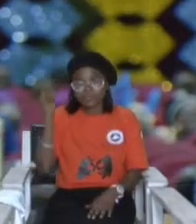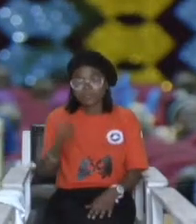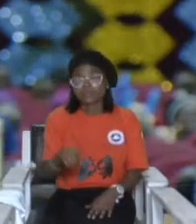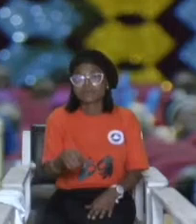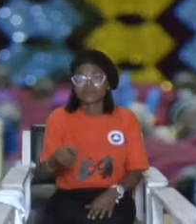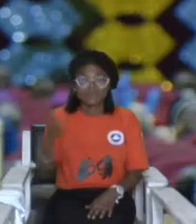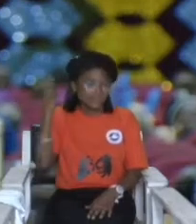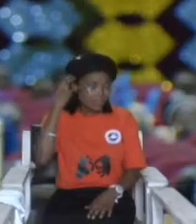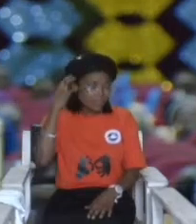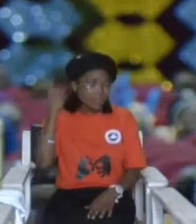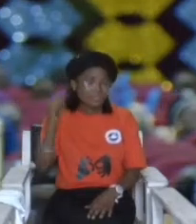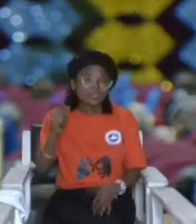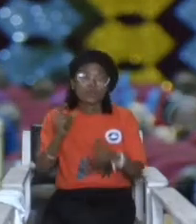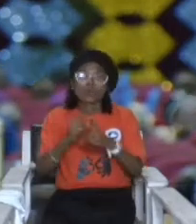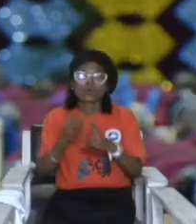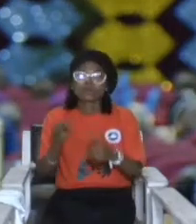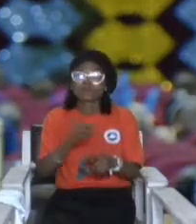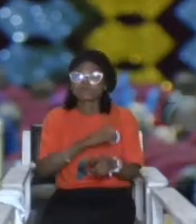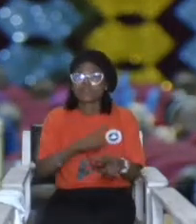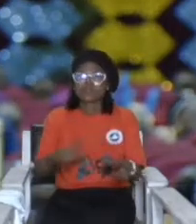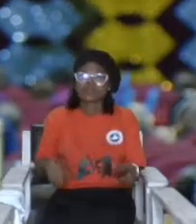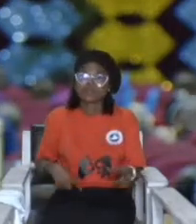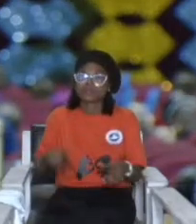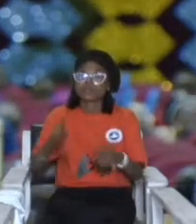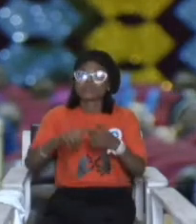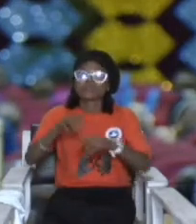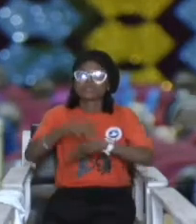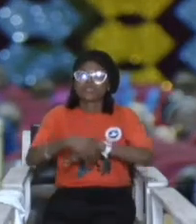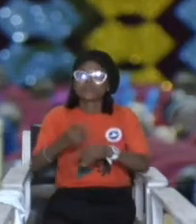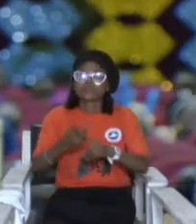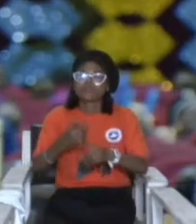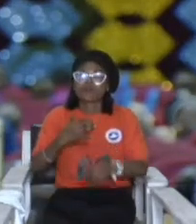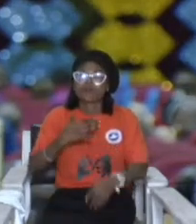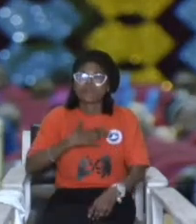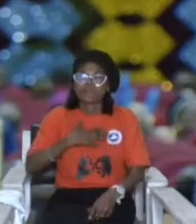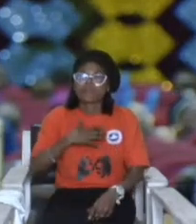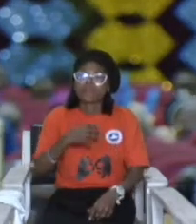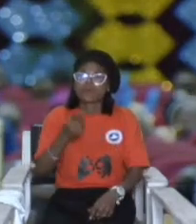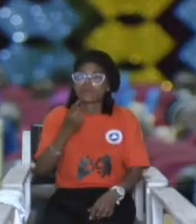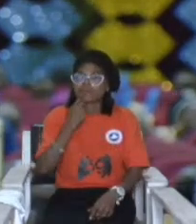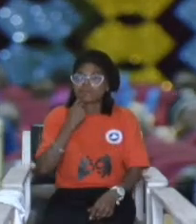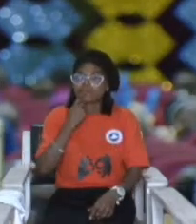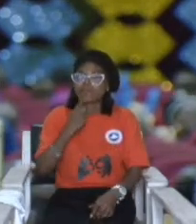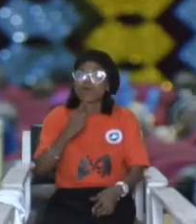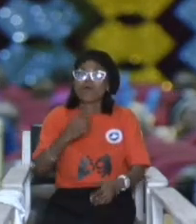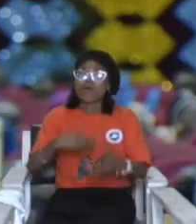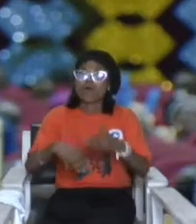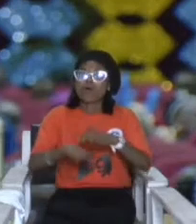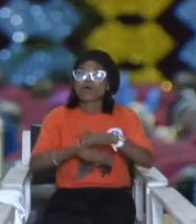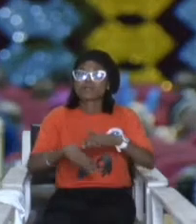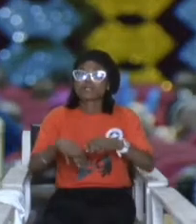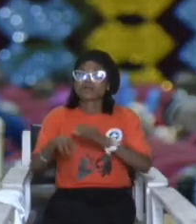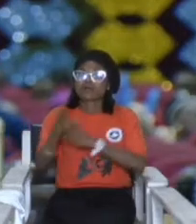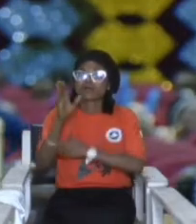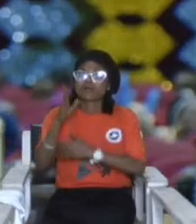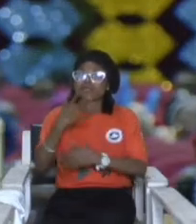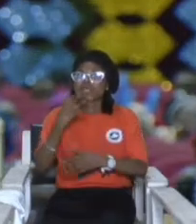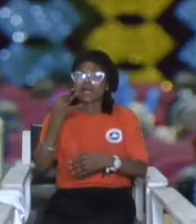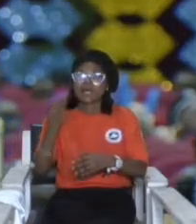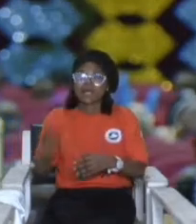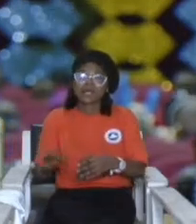Hear the word of the Lord tonight from my mouth. Under God and under the authority of my Father in the Lord,